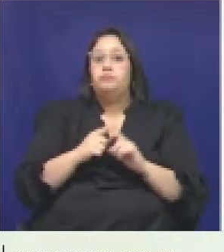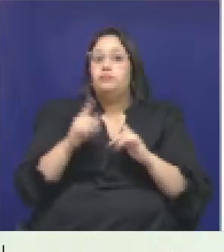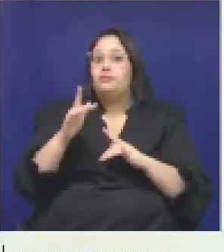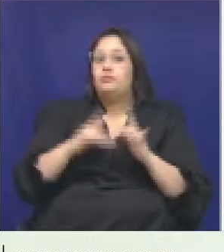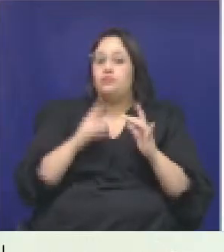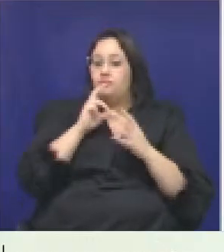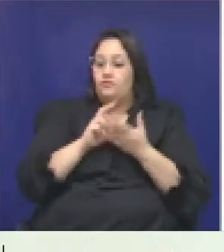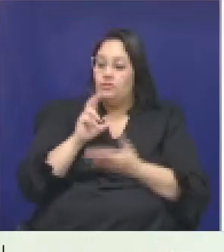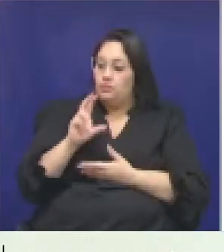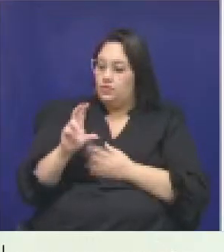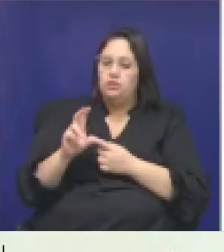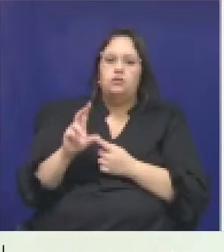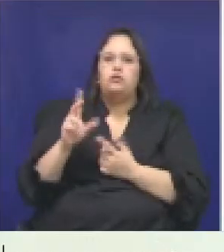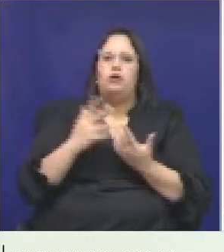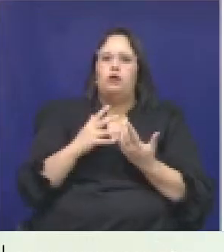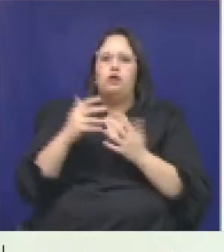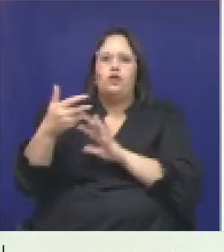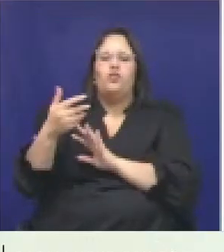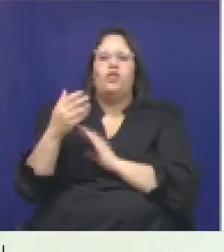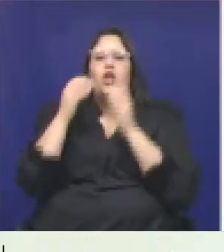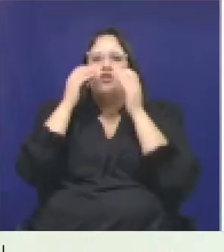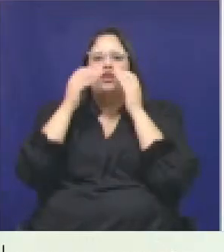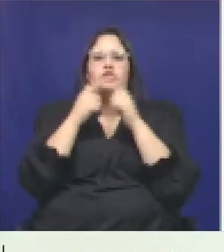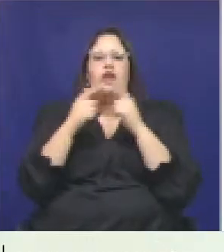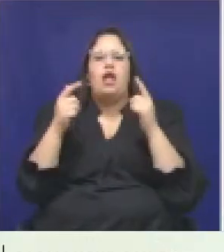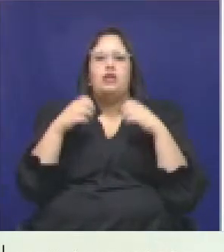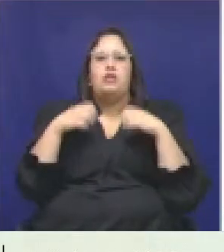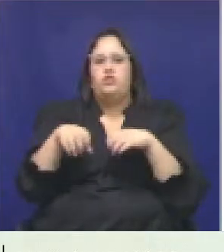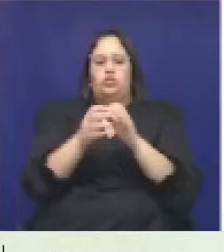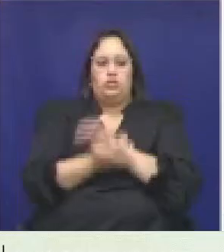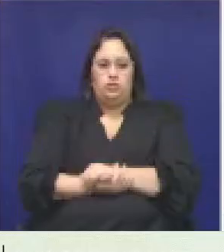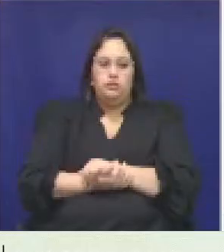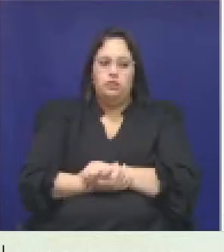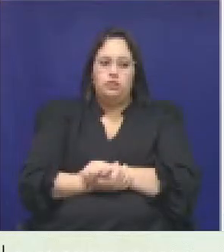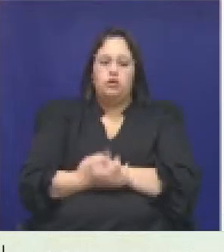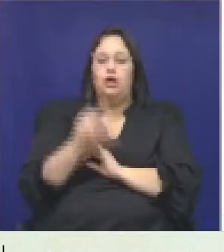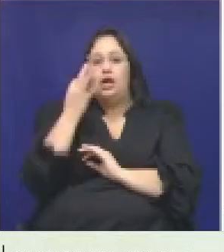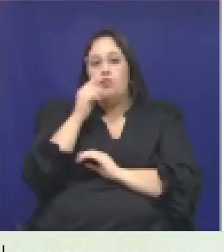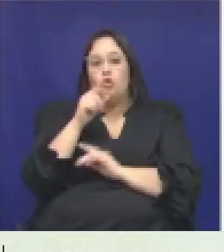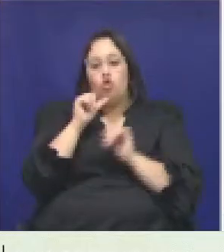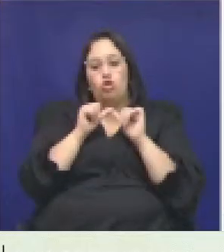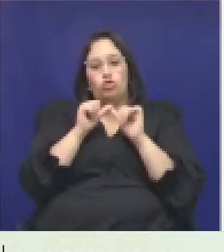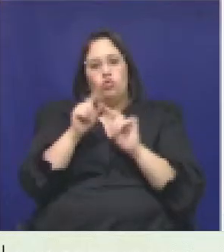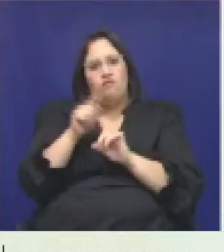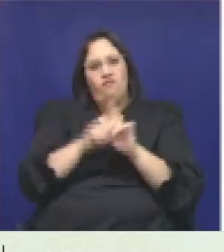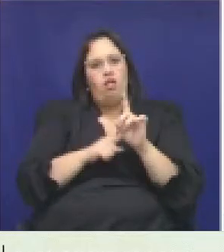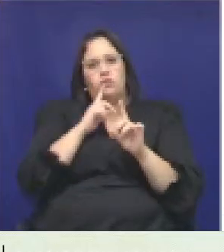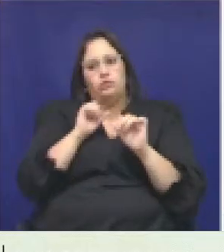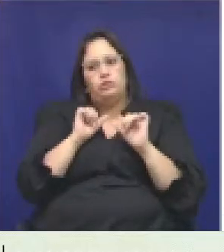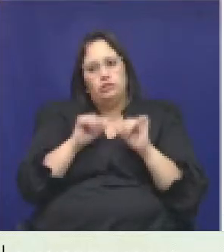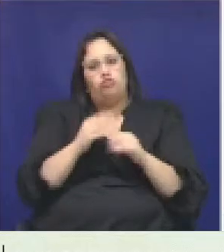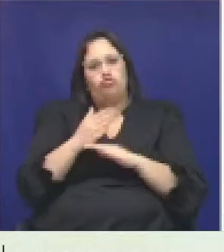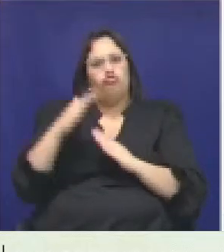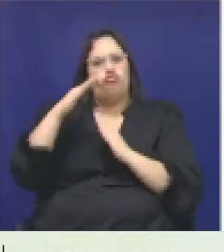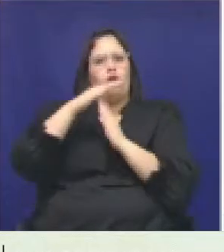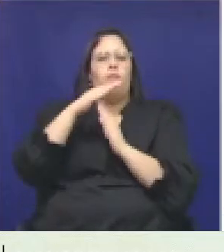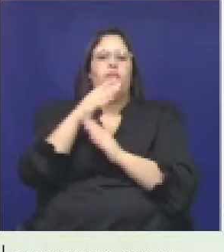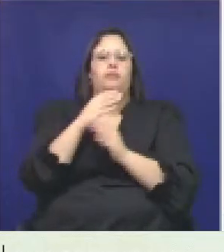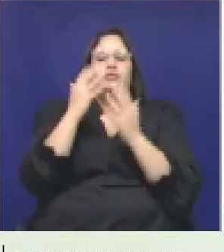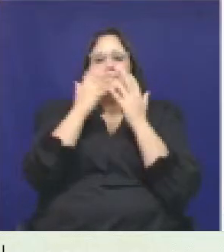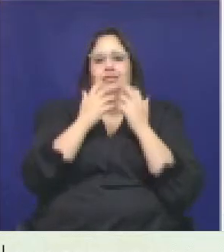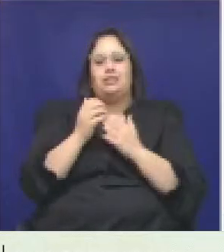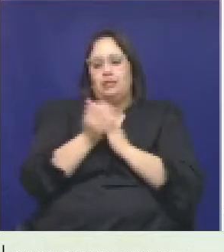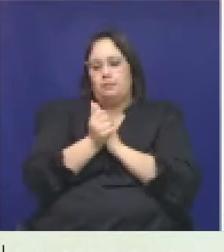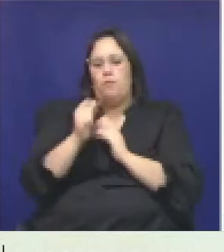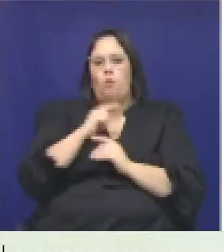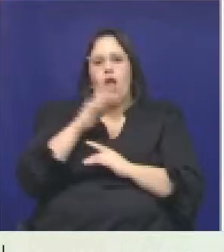of investment stifles innovation and efficiency. The government continues its failure to retain top statistical talent because of a